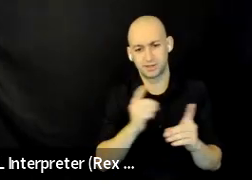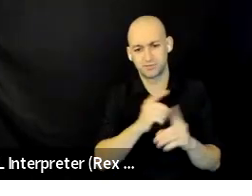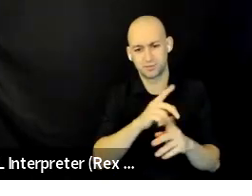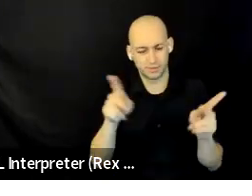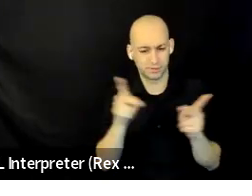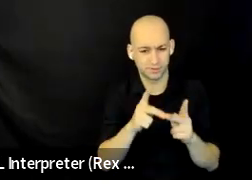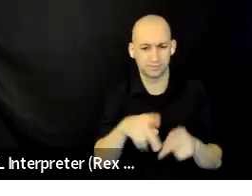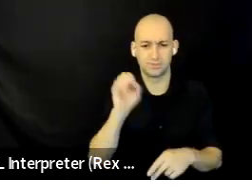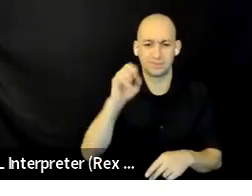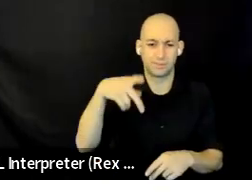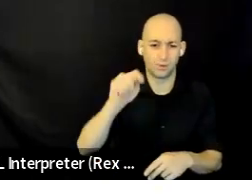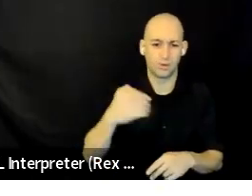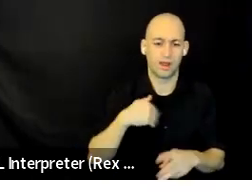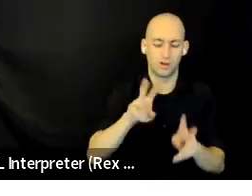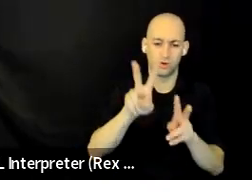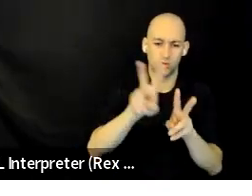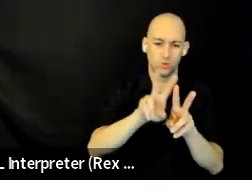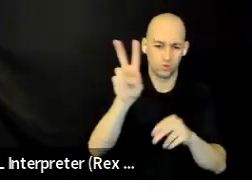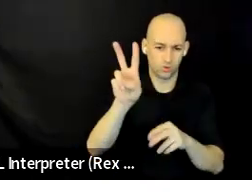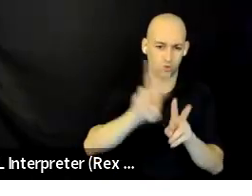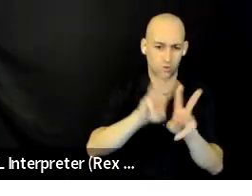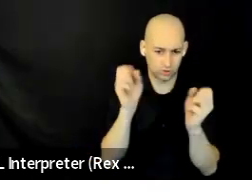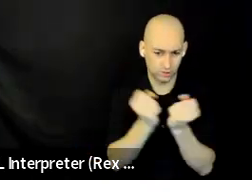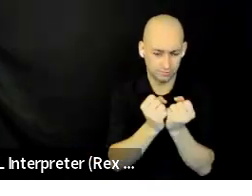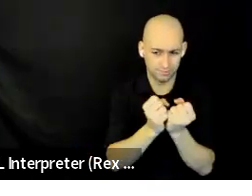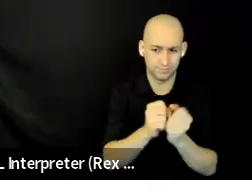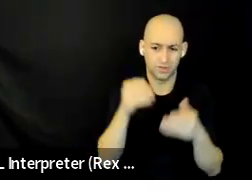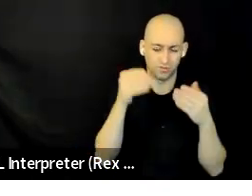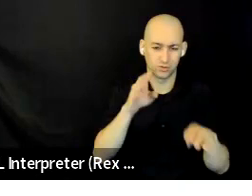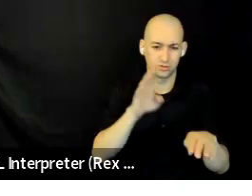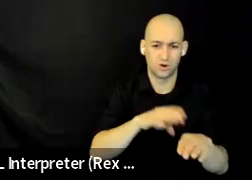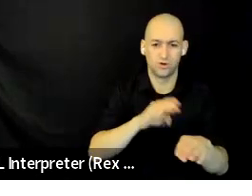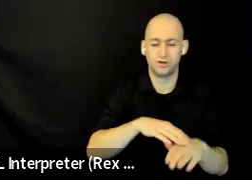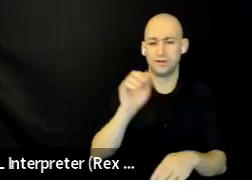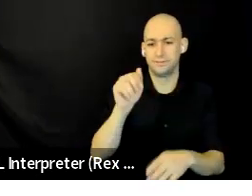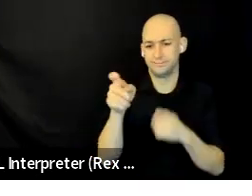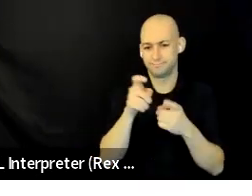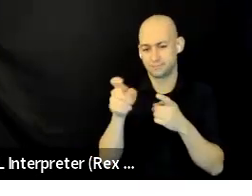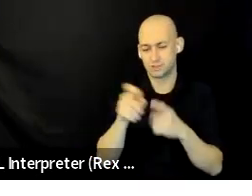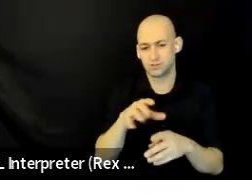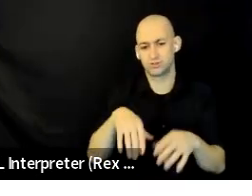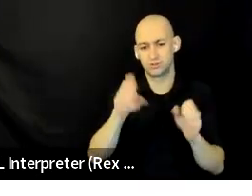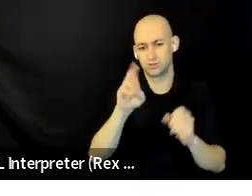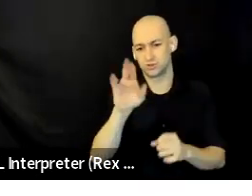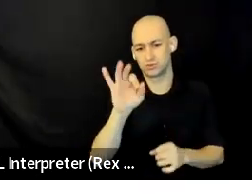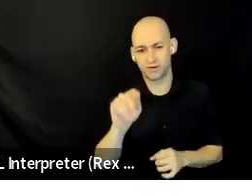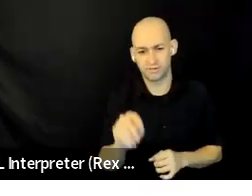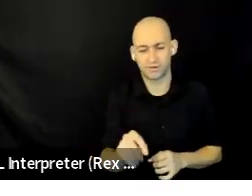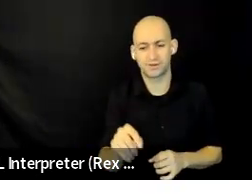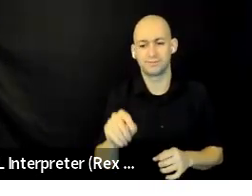In September, we held 2 workshops with stakeholders focused on the administrative working drafts for the local sponsored PID guidance and the